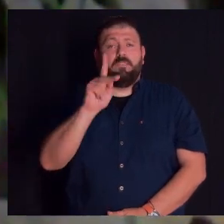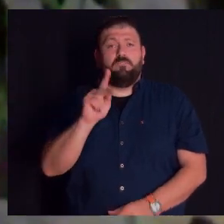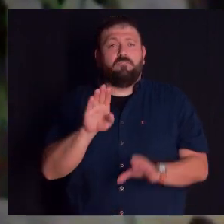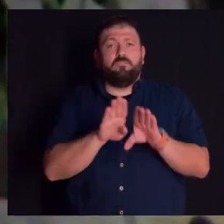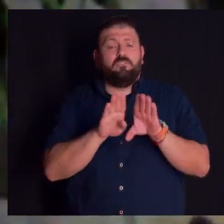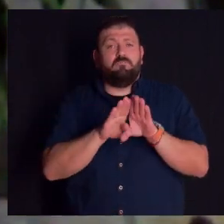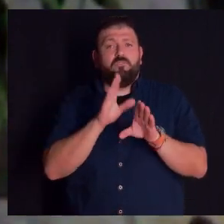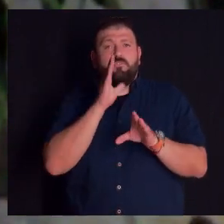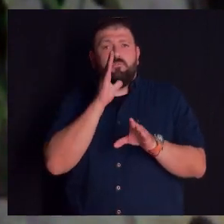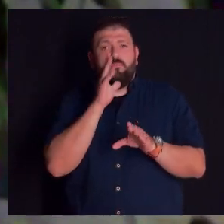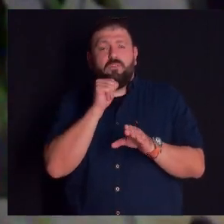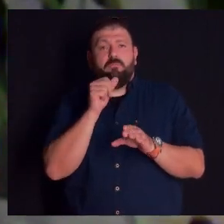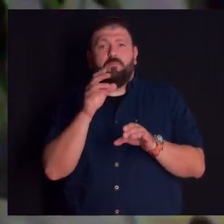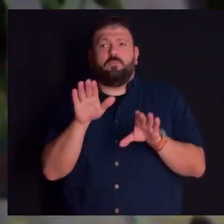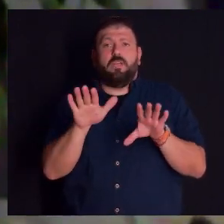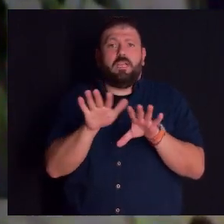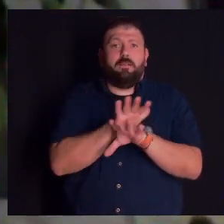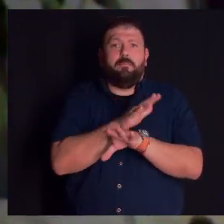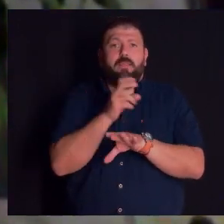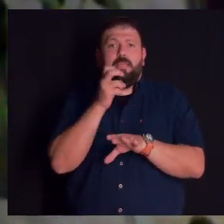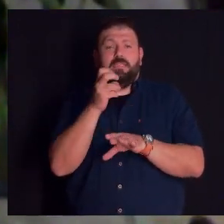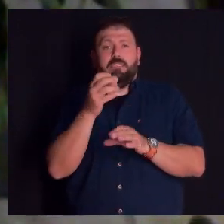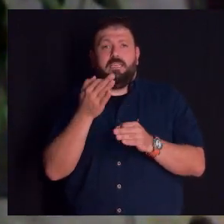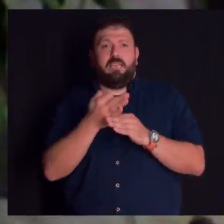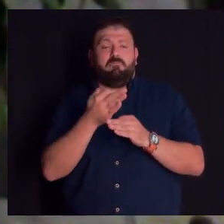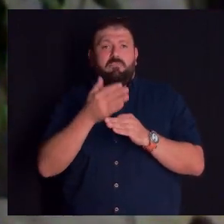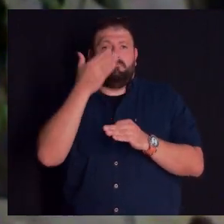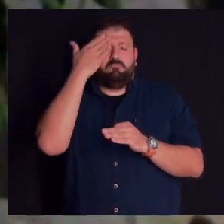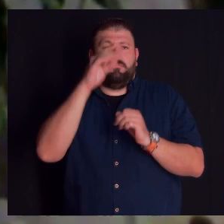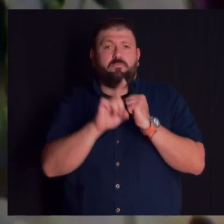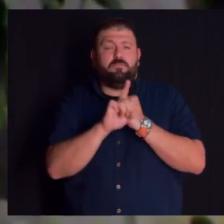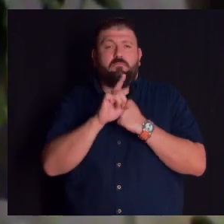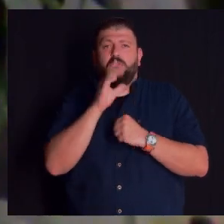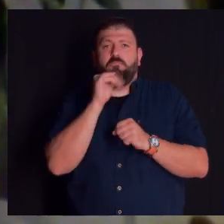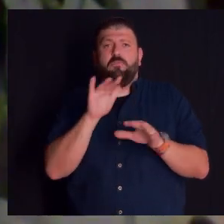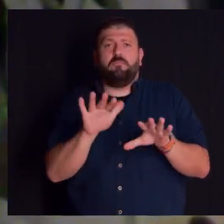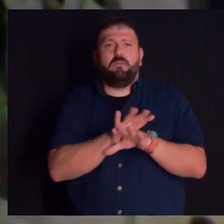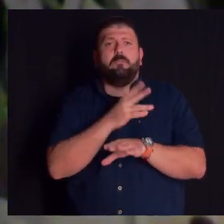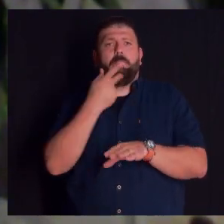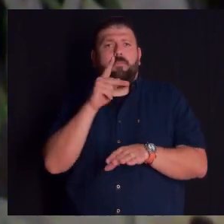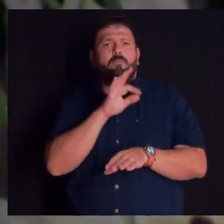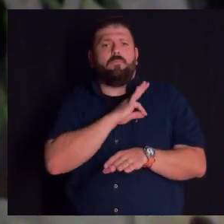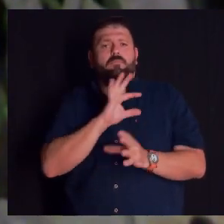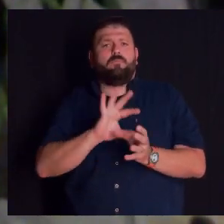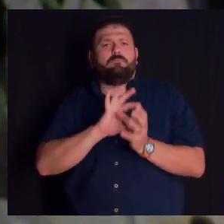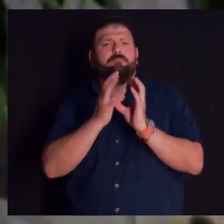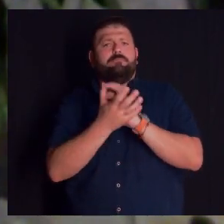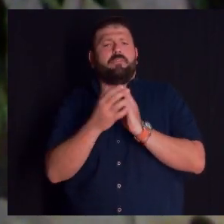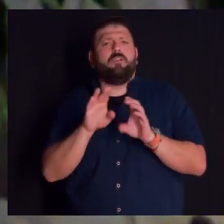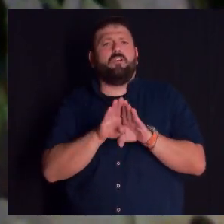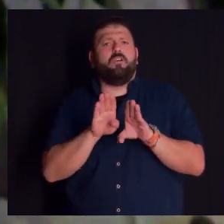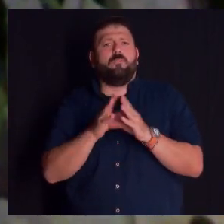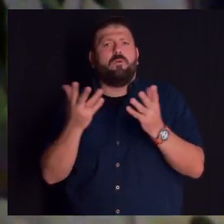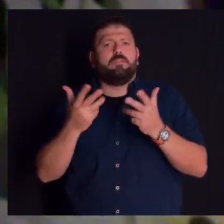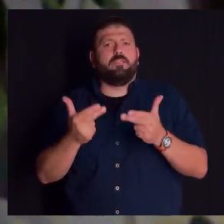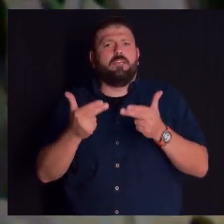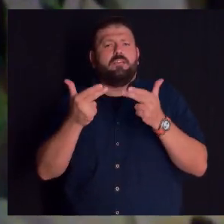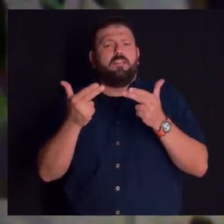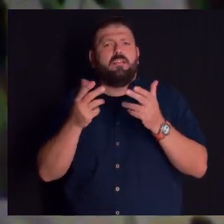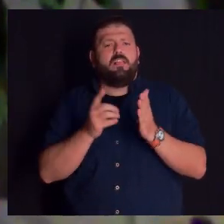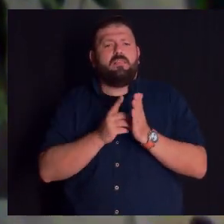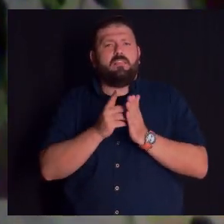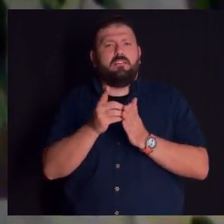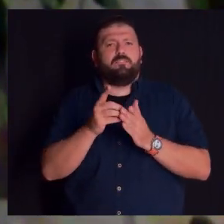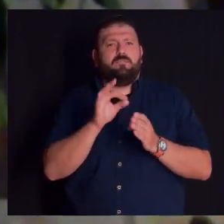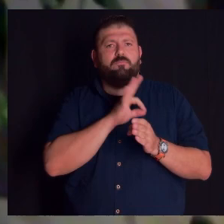we cannot influence Influir sobre esta situación on y this cambiarla, situation and podemos change it, we orientar can nuestro go negocio around en una dirección with donde